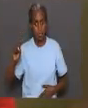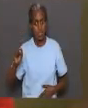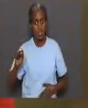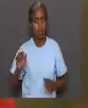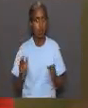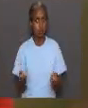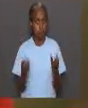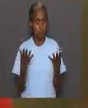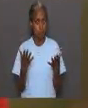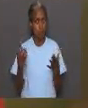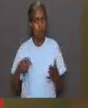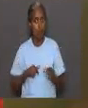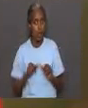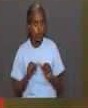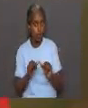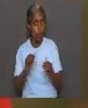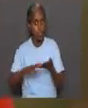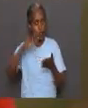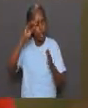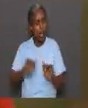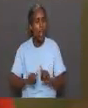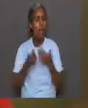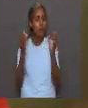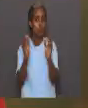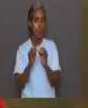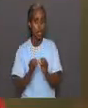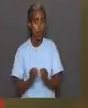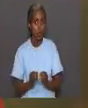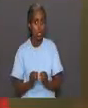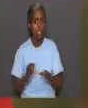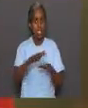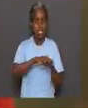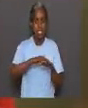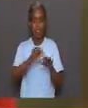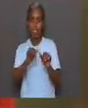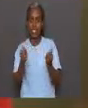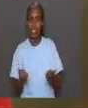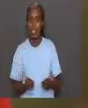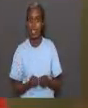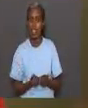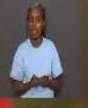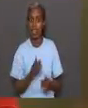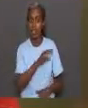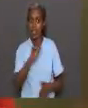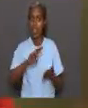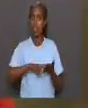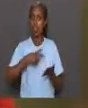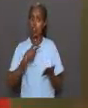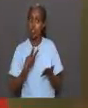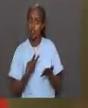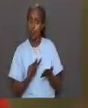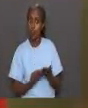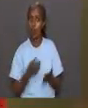are going to learn how to calculate the surface area and